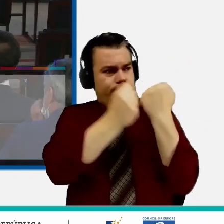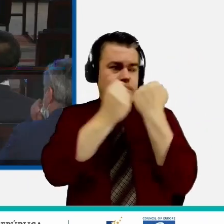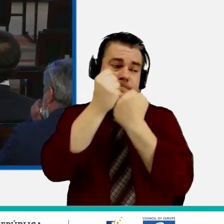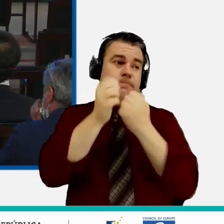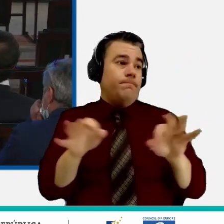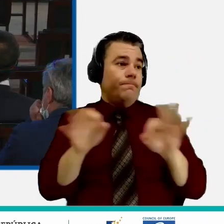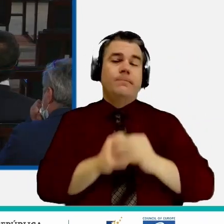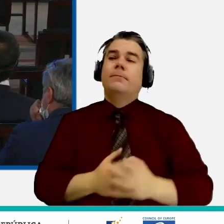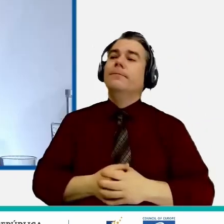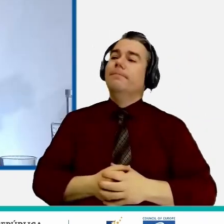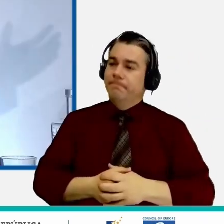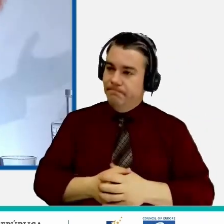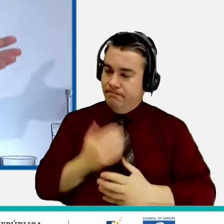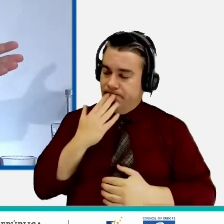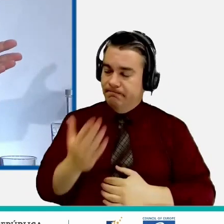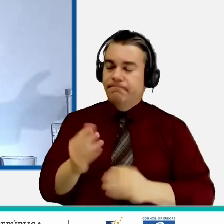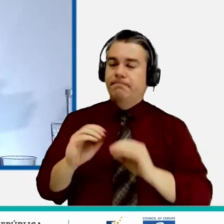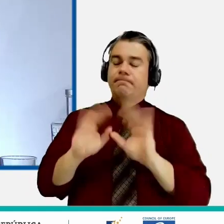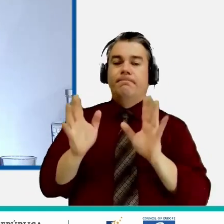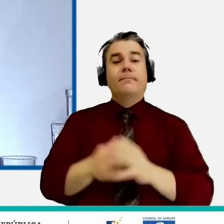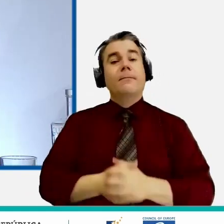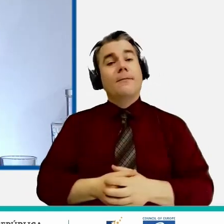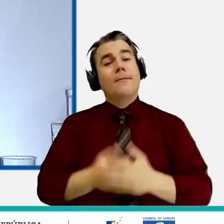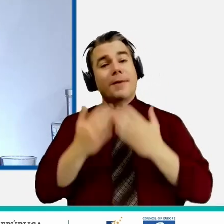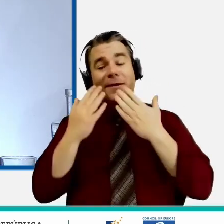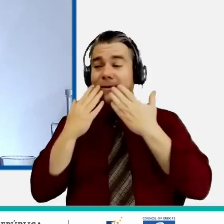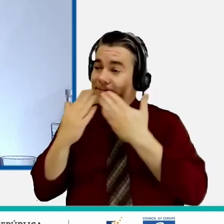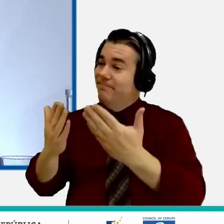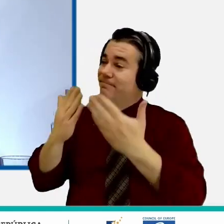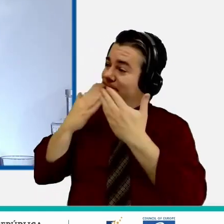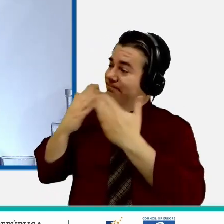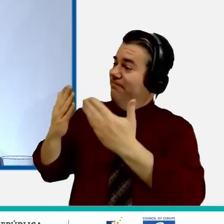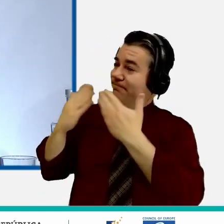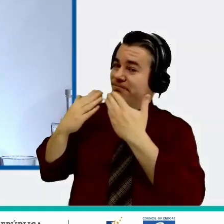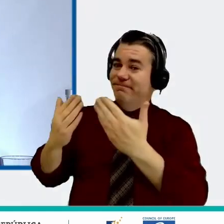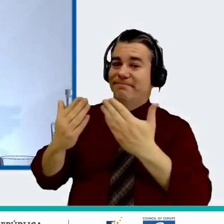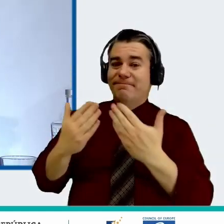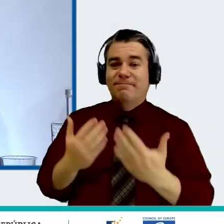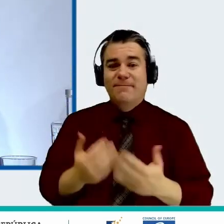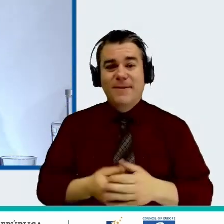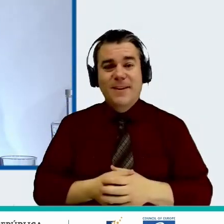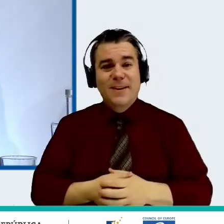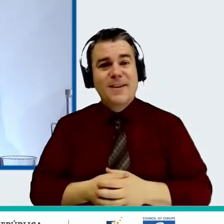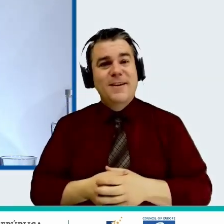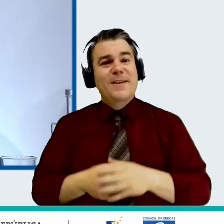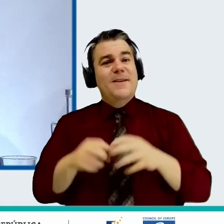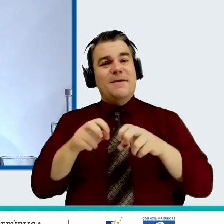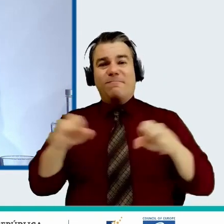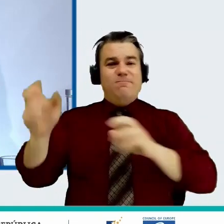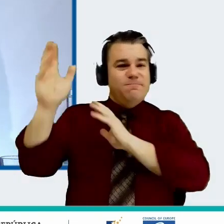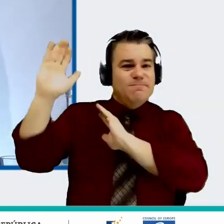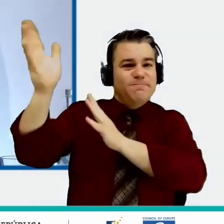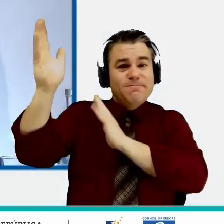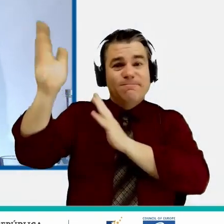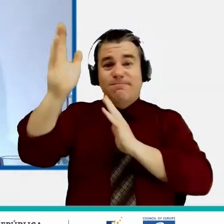was very practical, very clear. I would like to thank all panelists, the keynote speakers, all participants, excellent questions that we